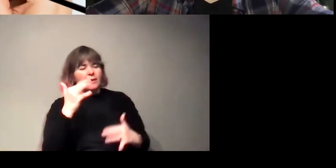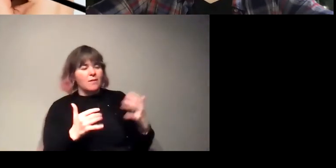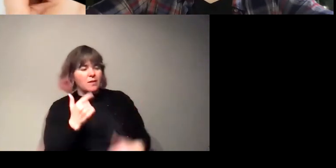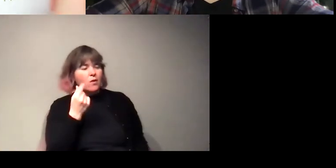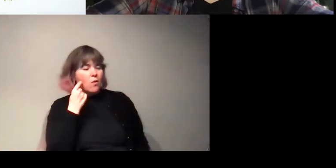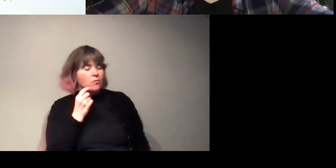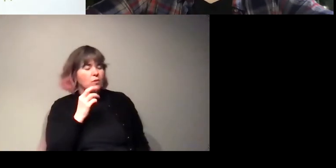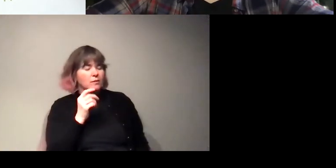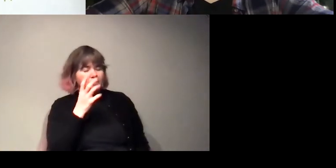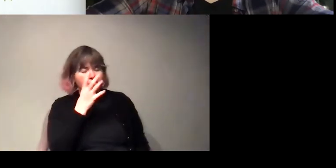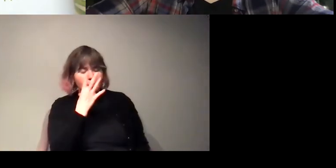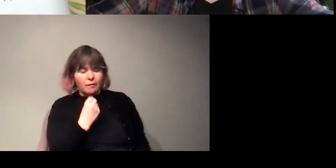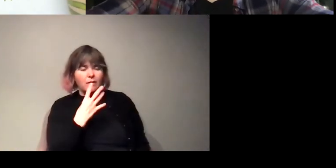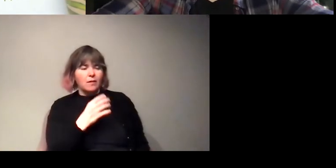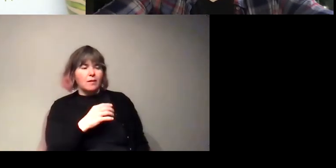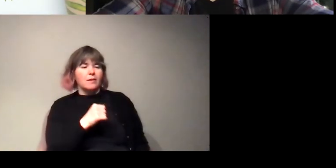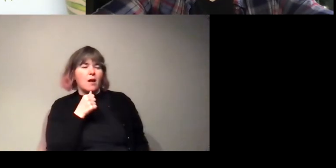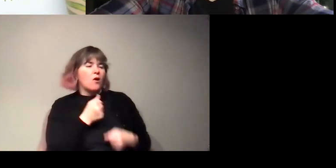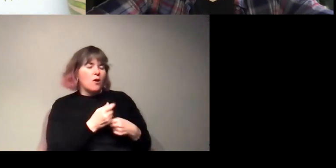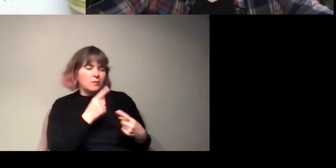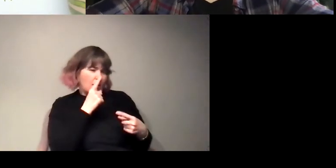very pretty, and I love them very much.